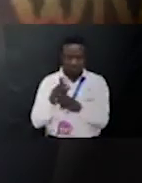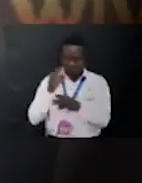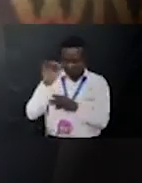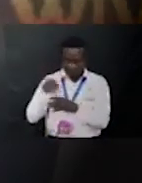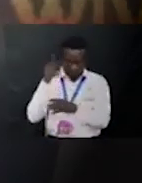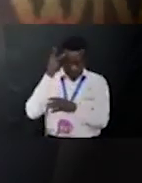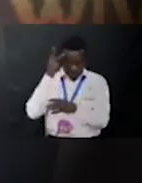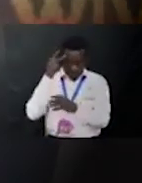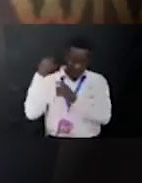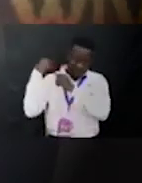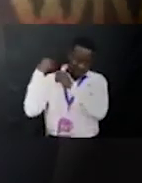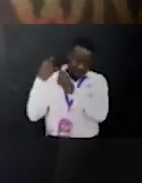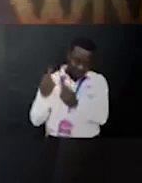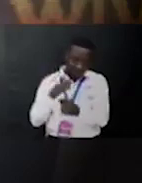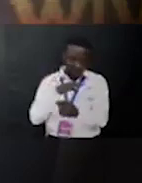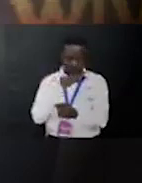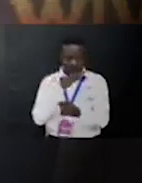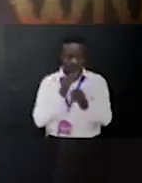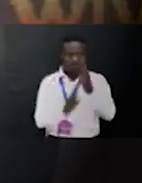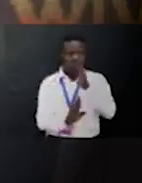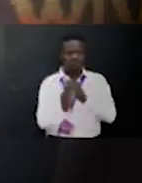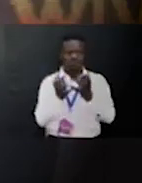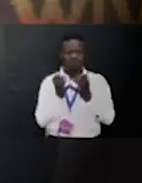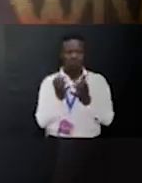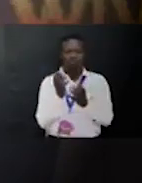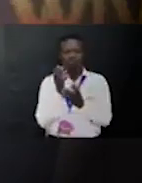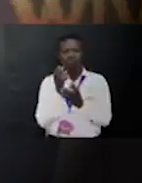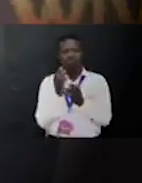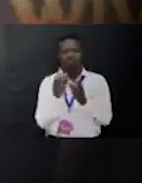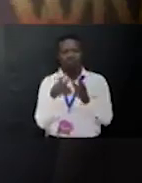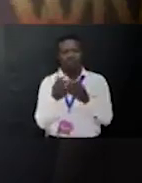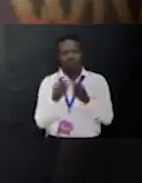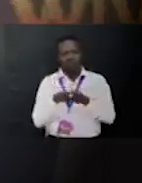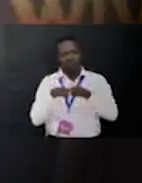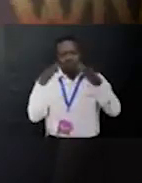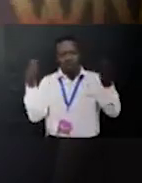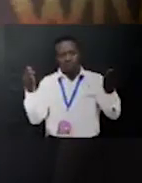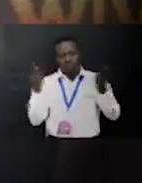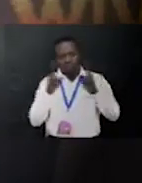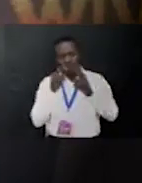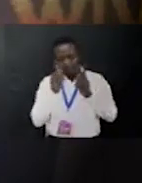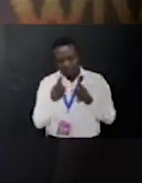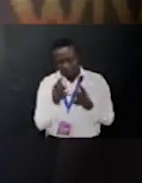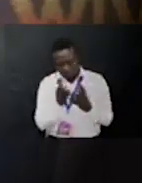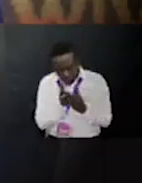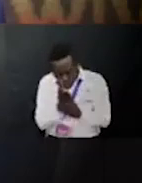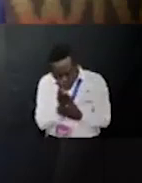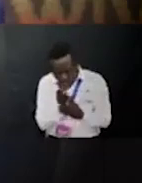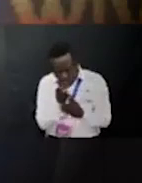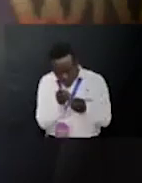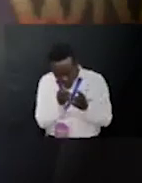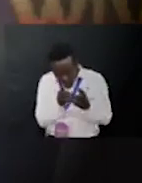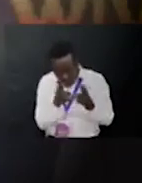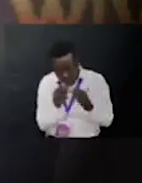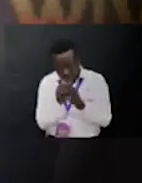since. But God needs an opening by which this will be known to the world. What a